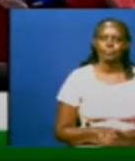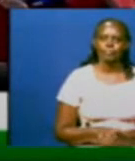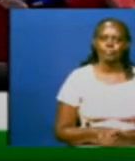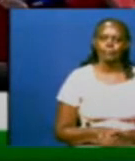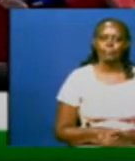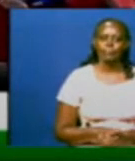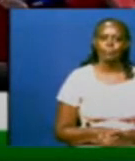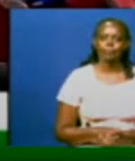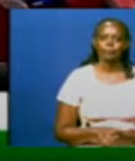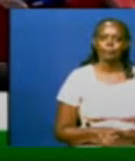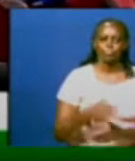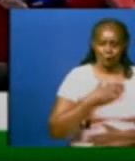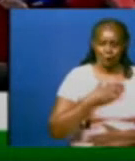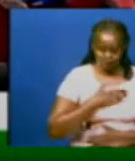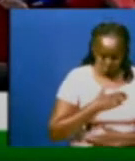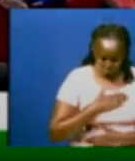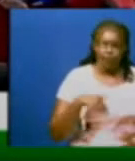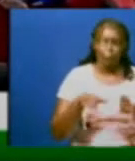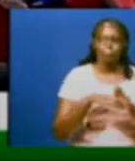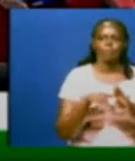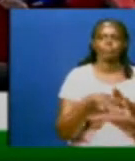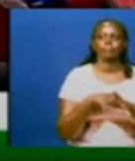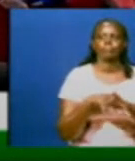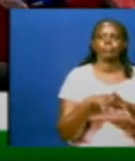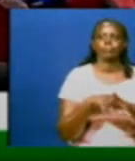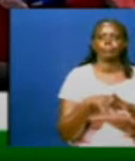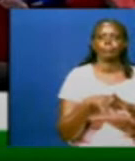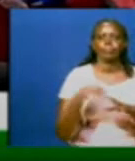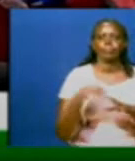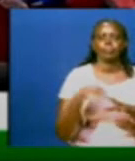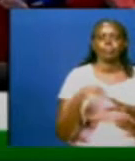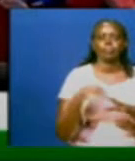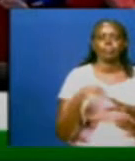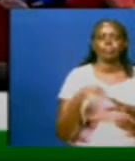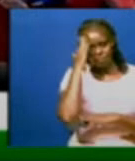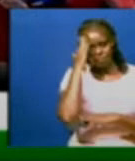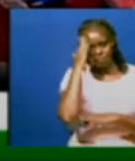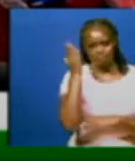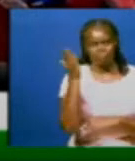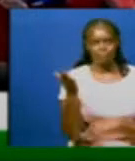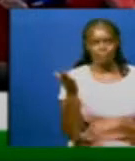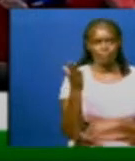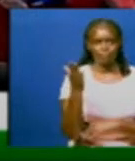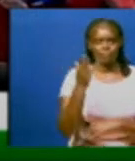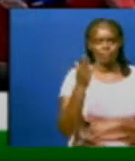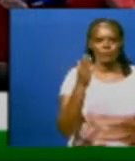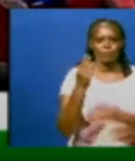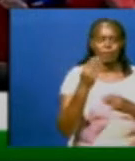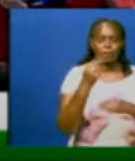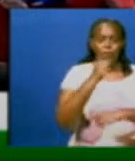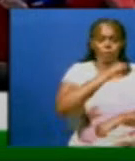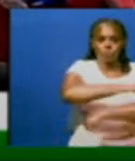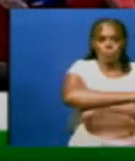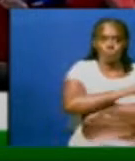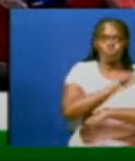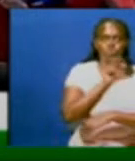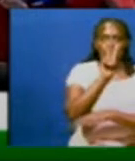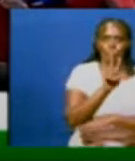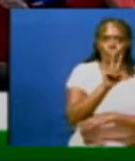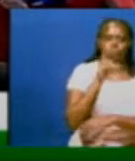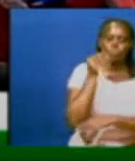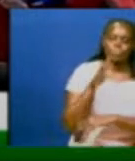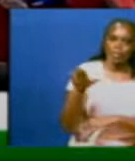Honorable members, I wish to recognize the presence of two schools in the Speaker's